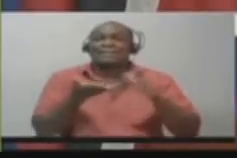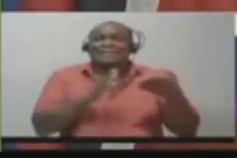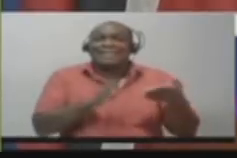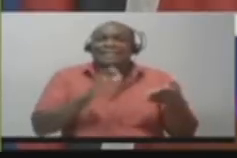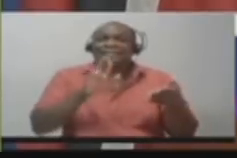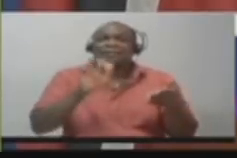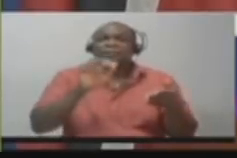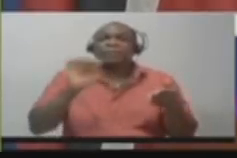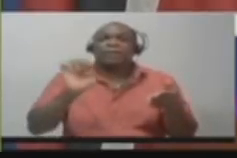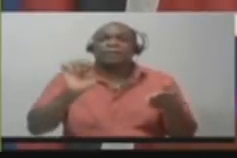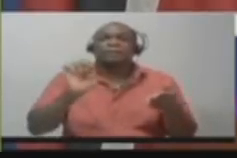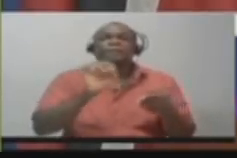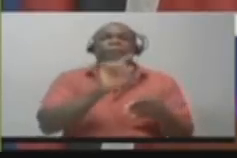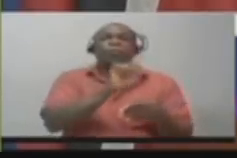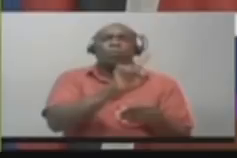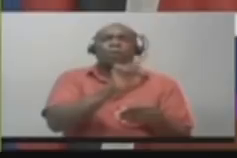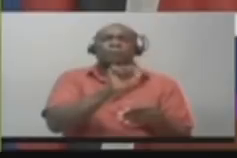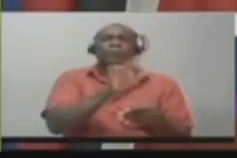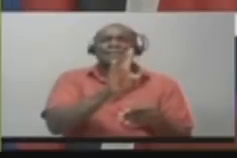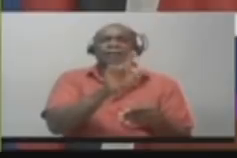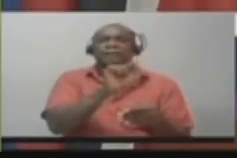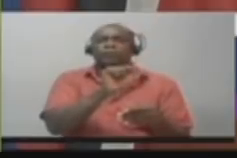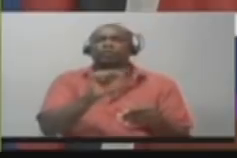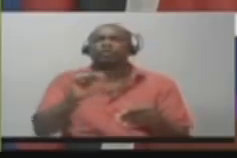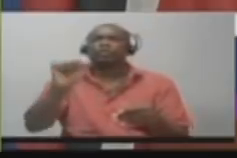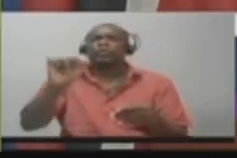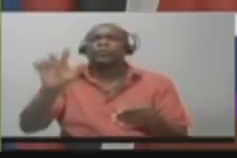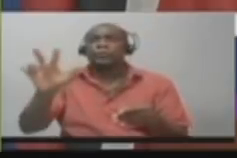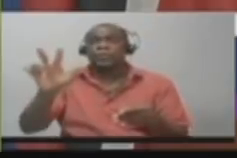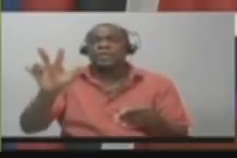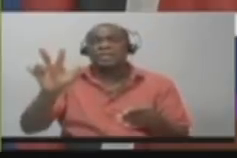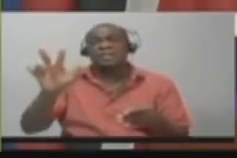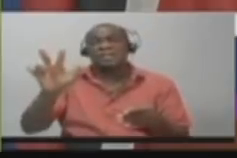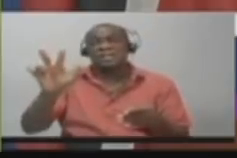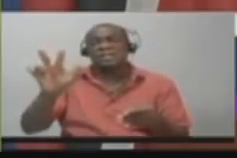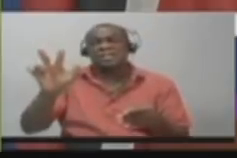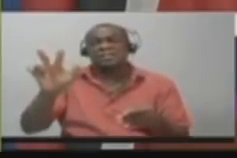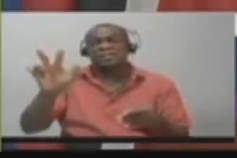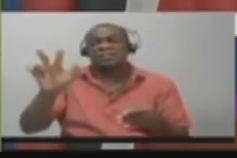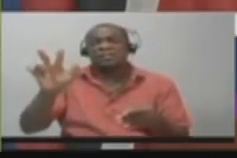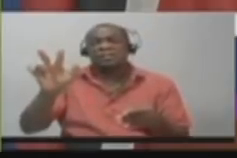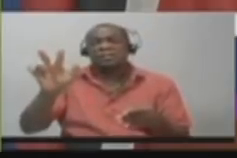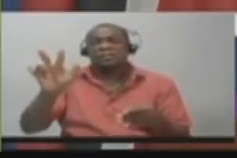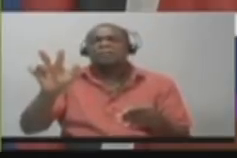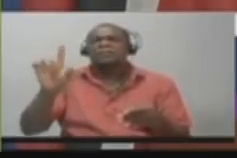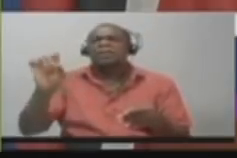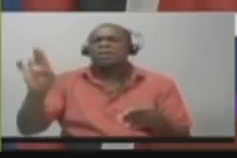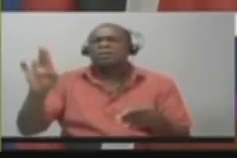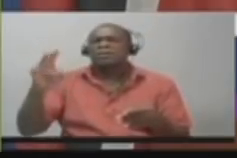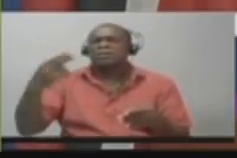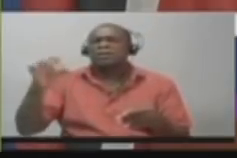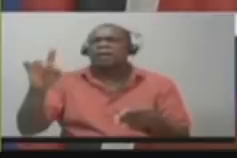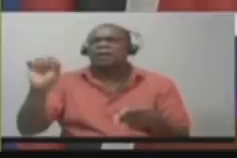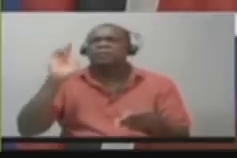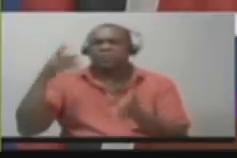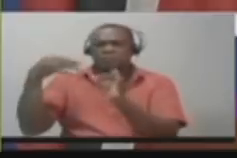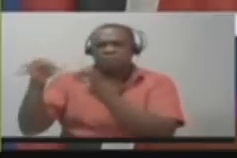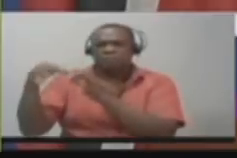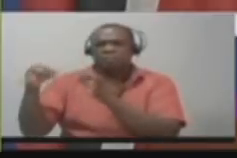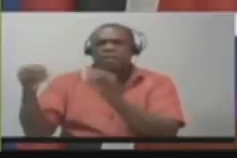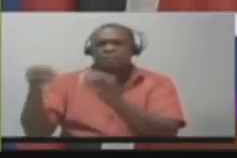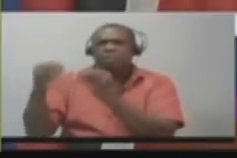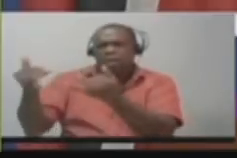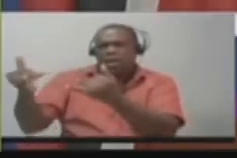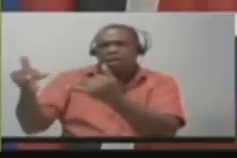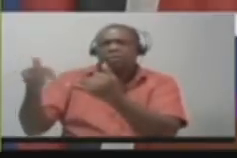1.7 all the way up to close to 3 at one point. So Dr. Hines will give you what it stands at now. If you have a